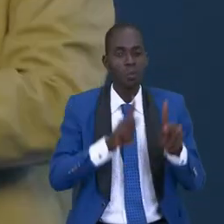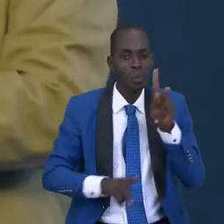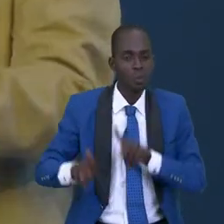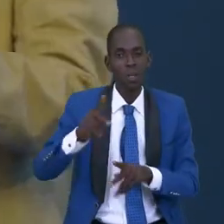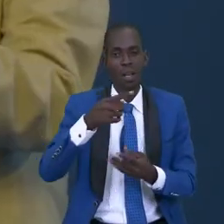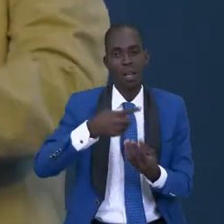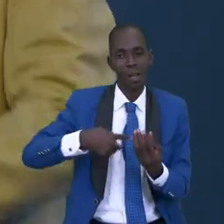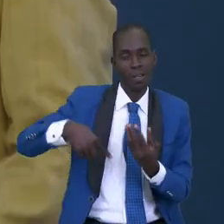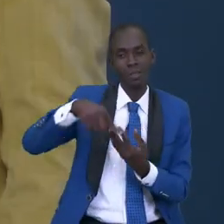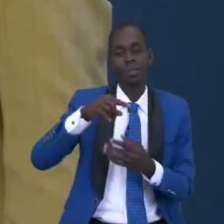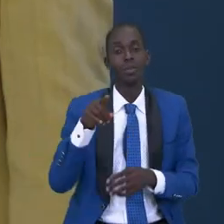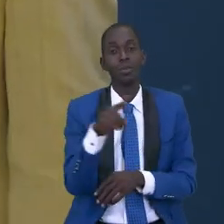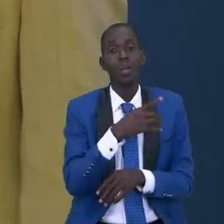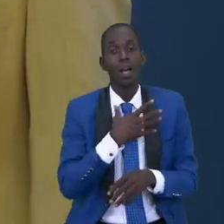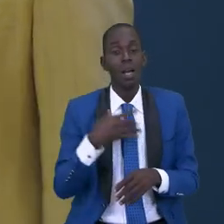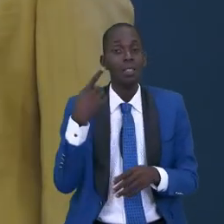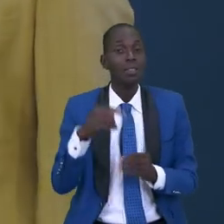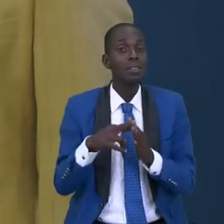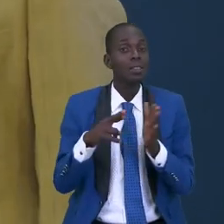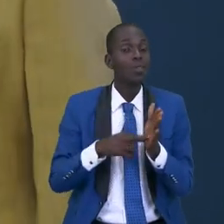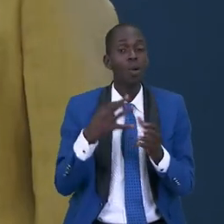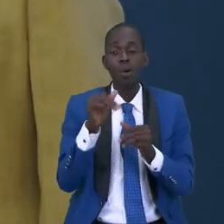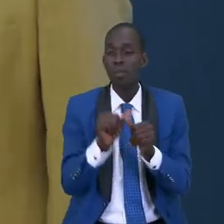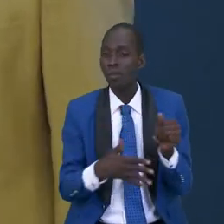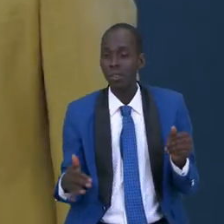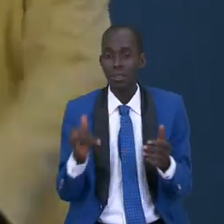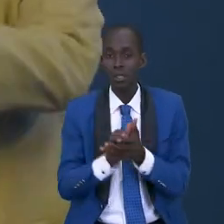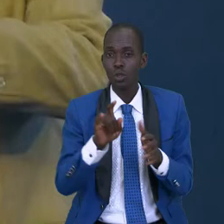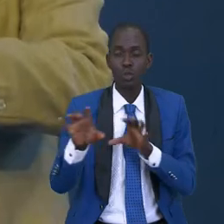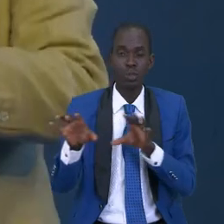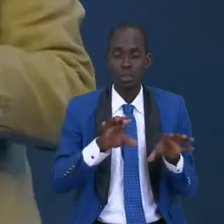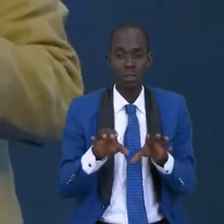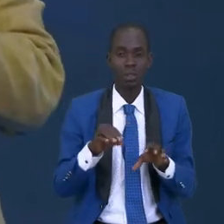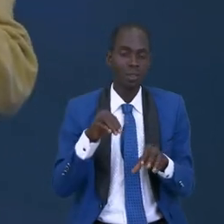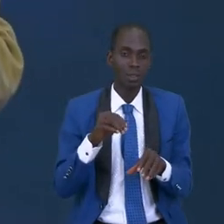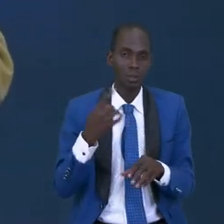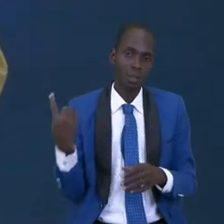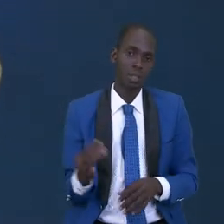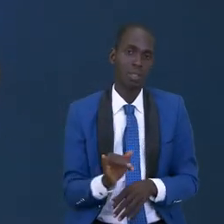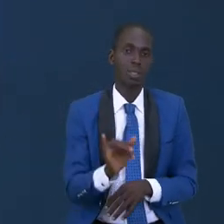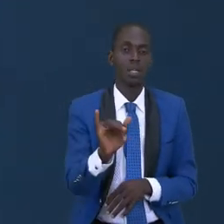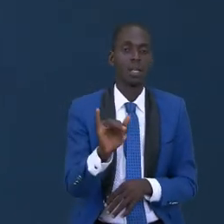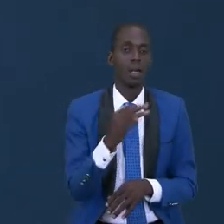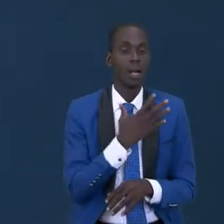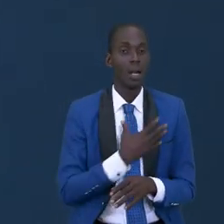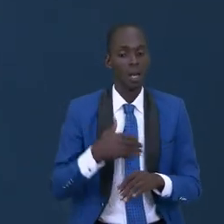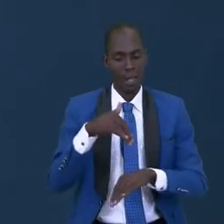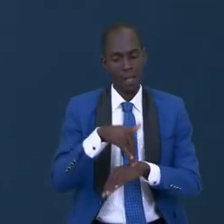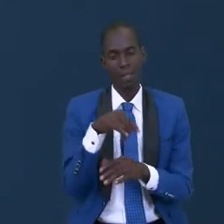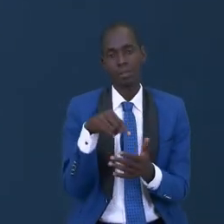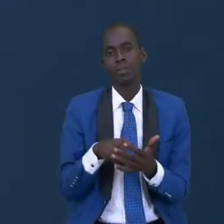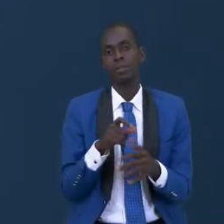and the result of everything you sow in eternity. At this time